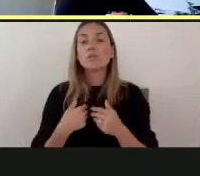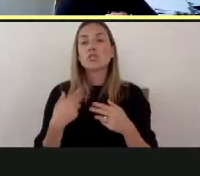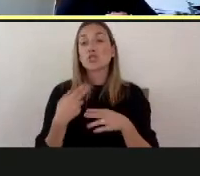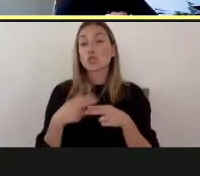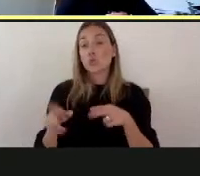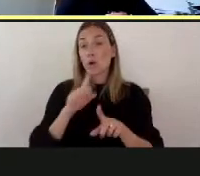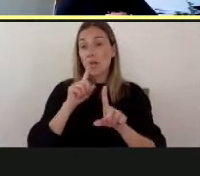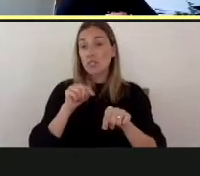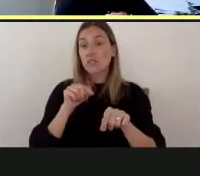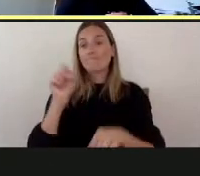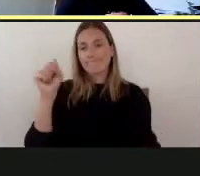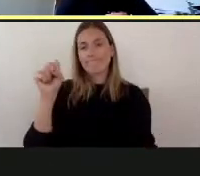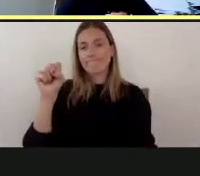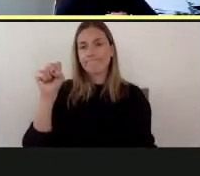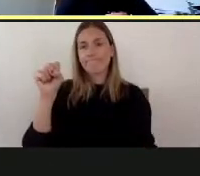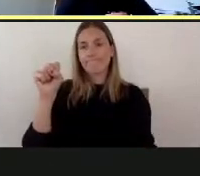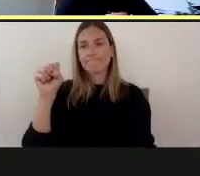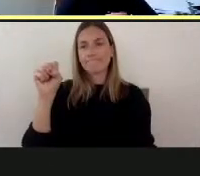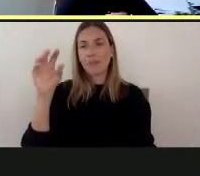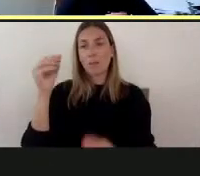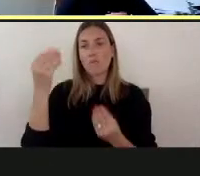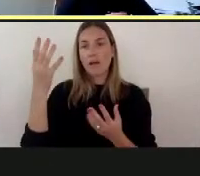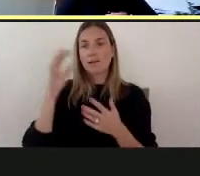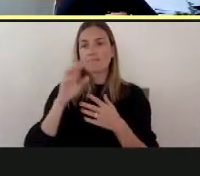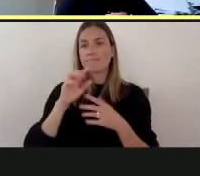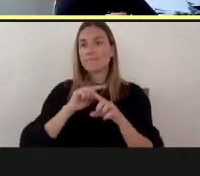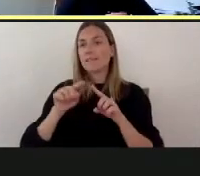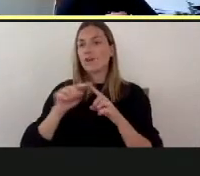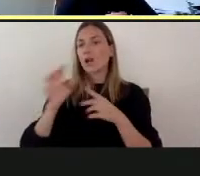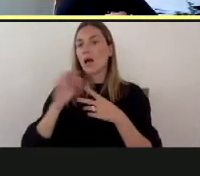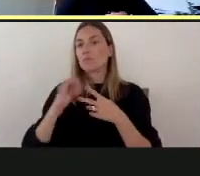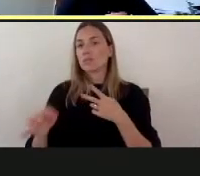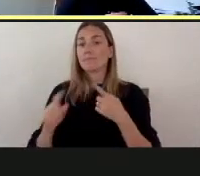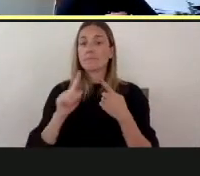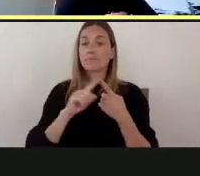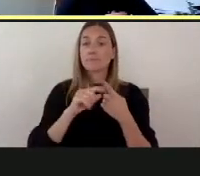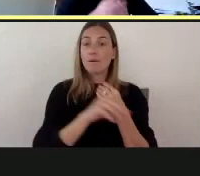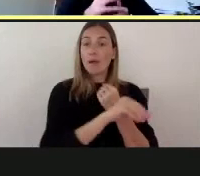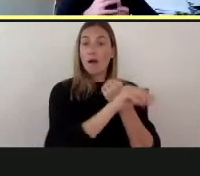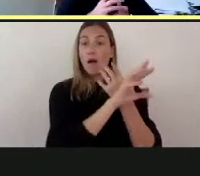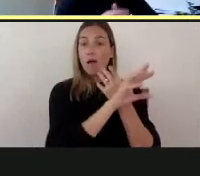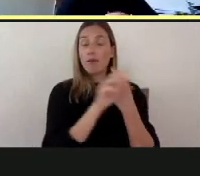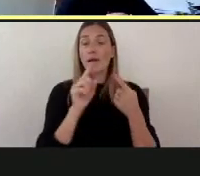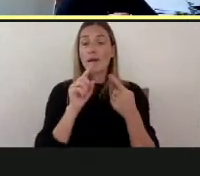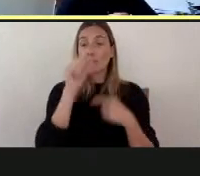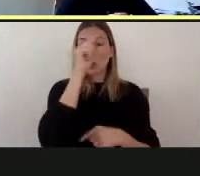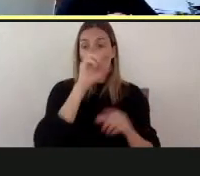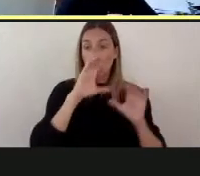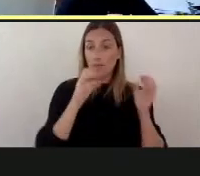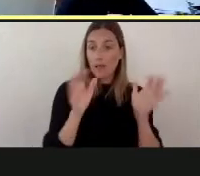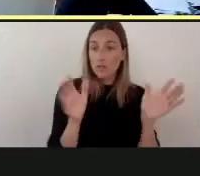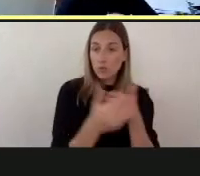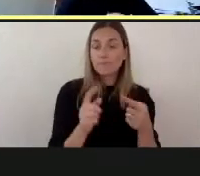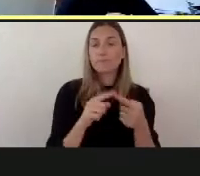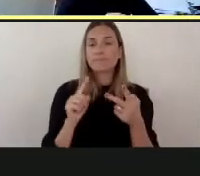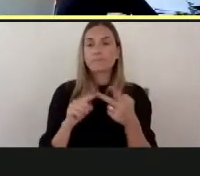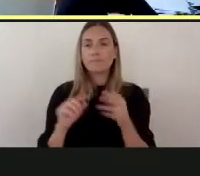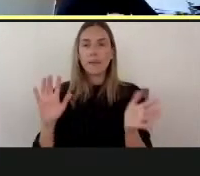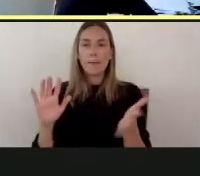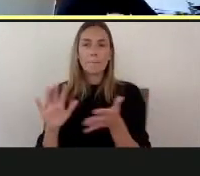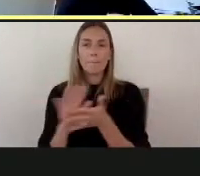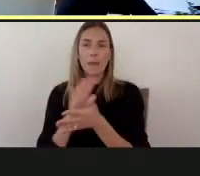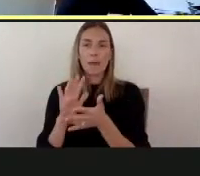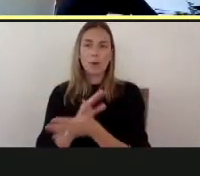answer is yes, we provide alternative options, both online and Google Classroom and paper packets that we send home